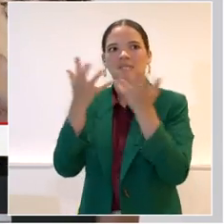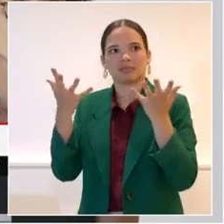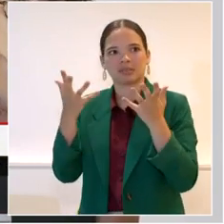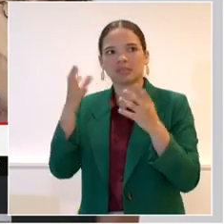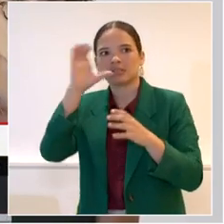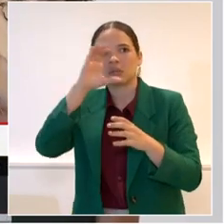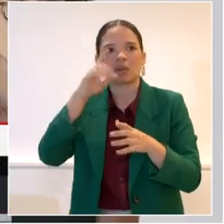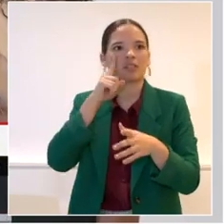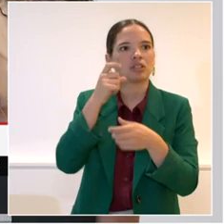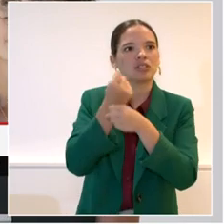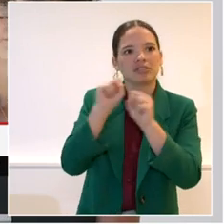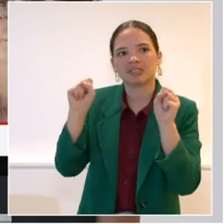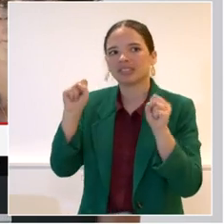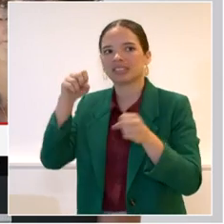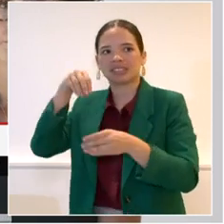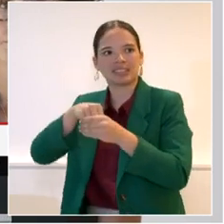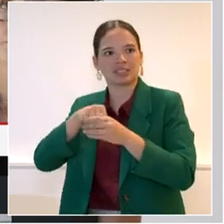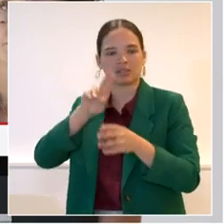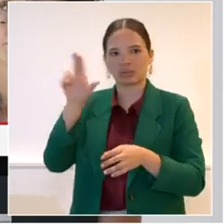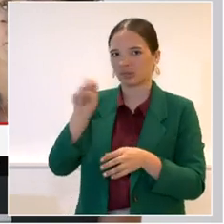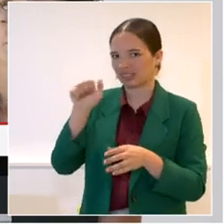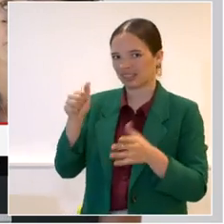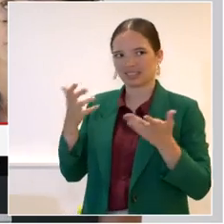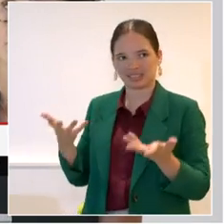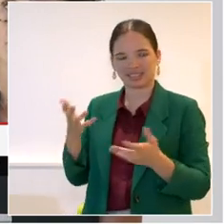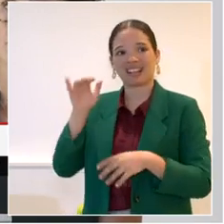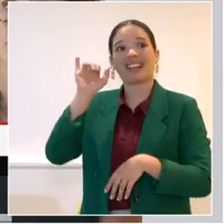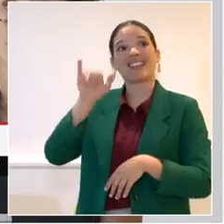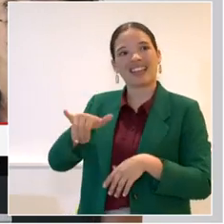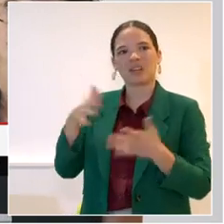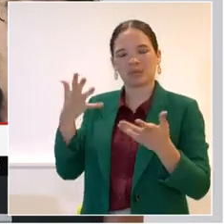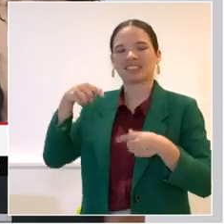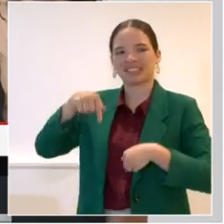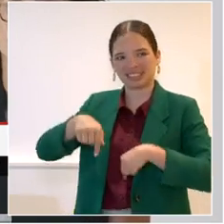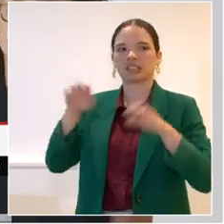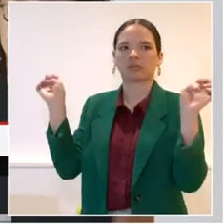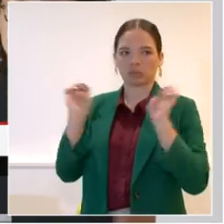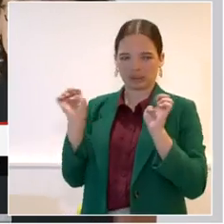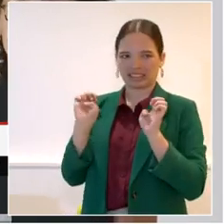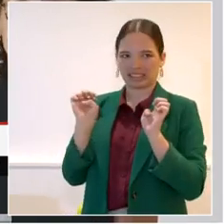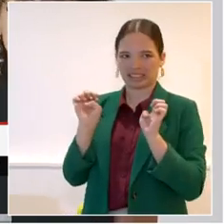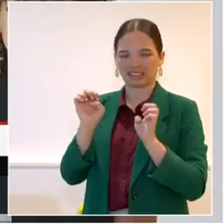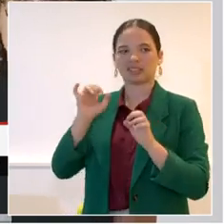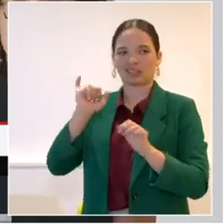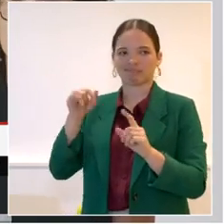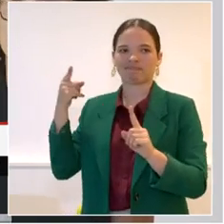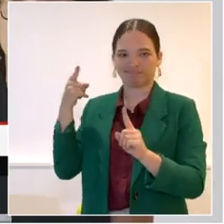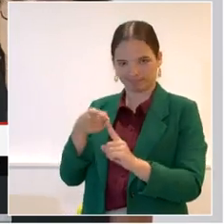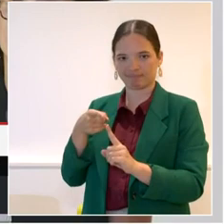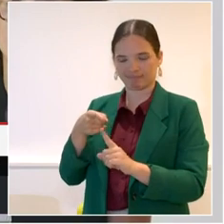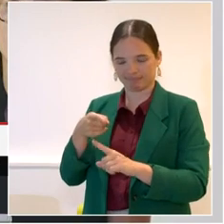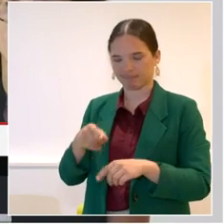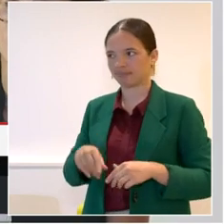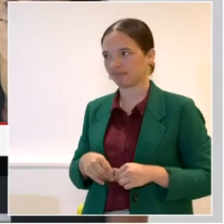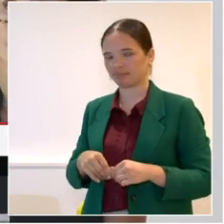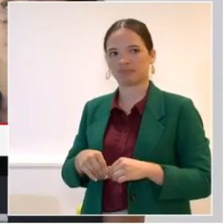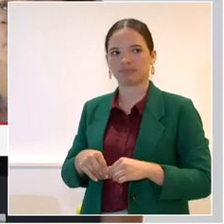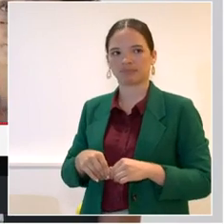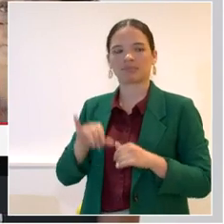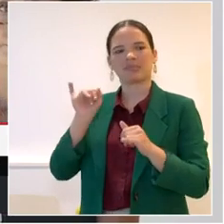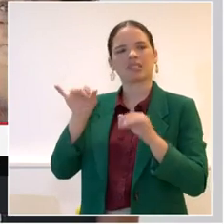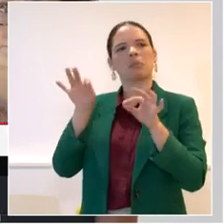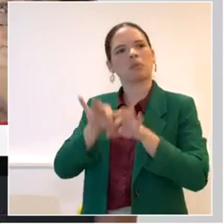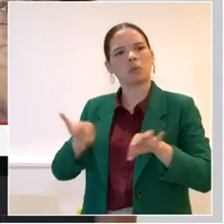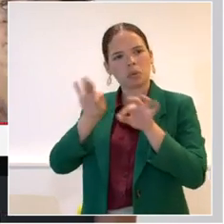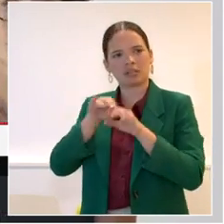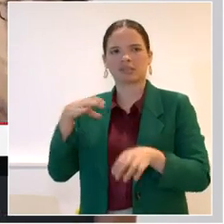the U.S. So that's what this emergency is about. That's why it's so important that the council speaks with